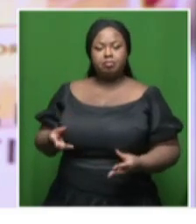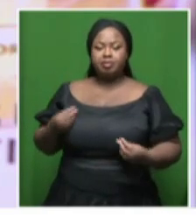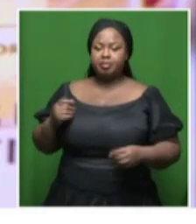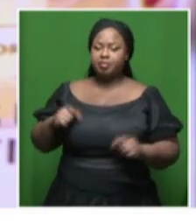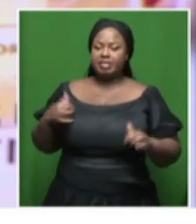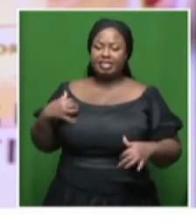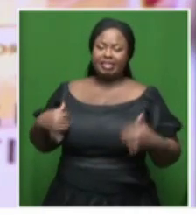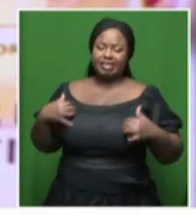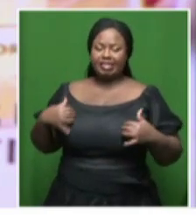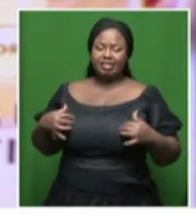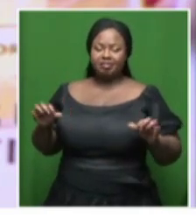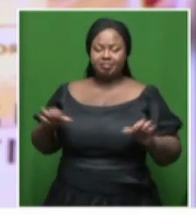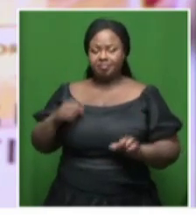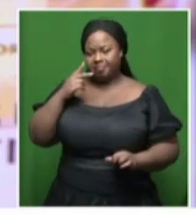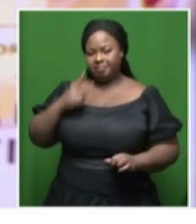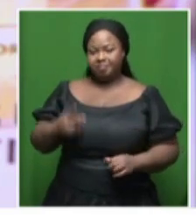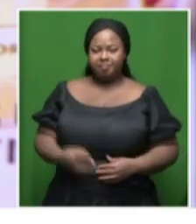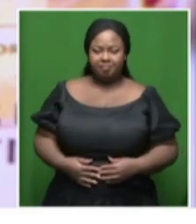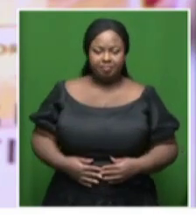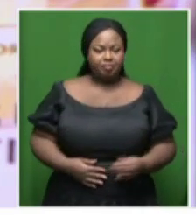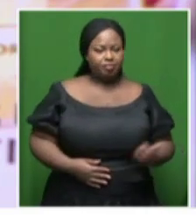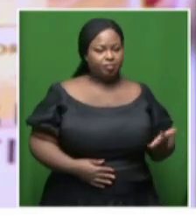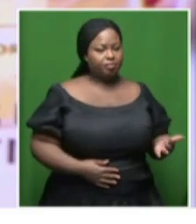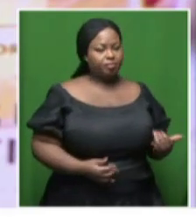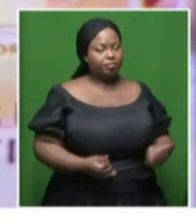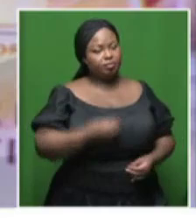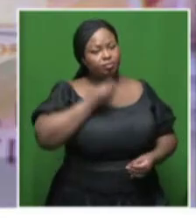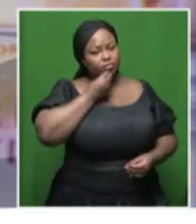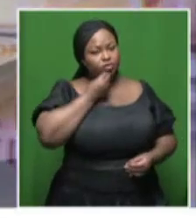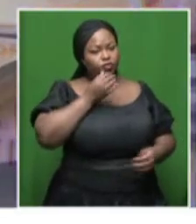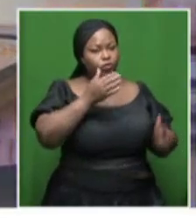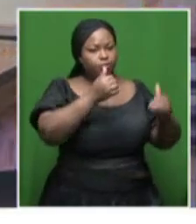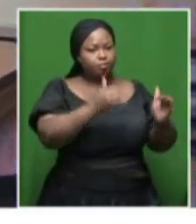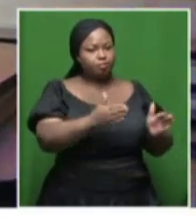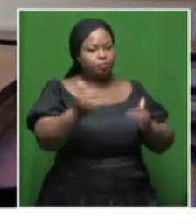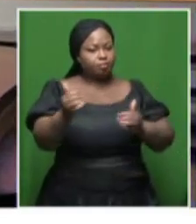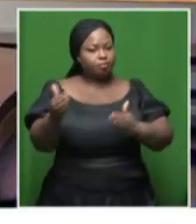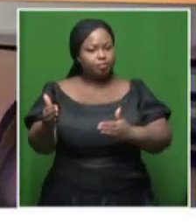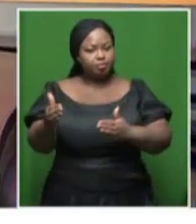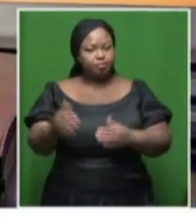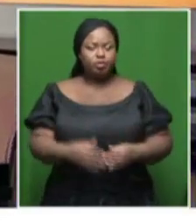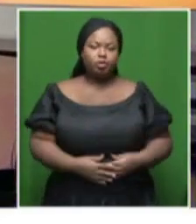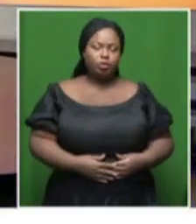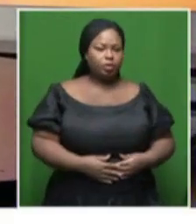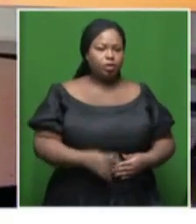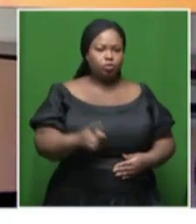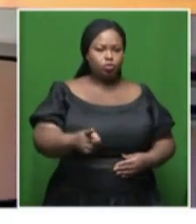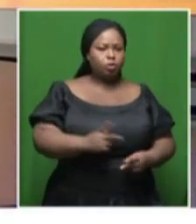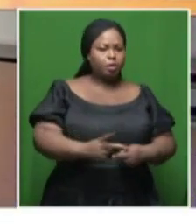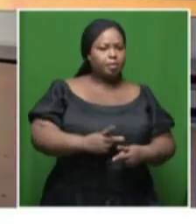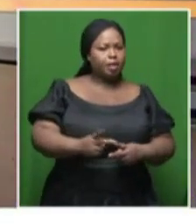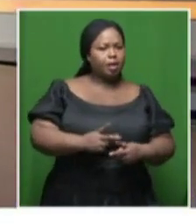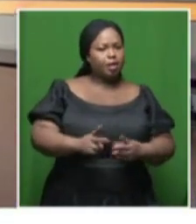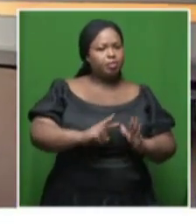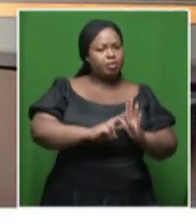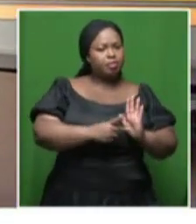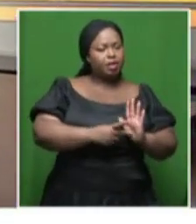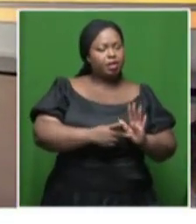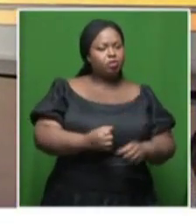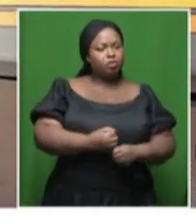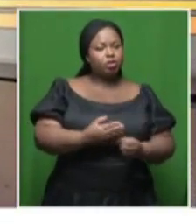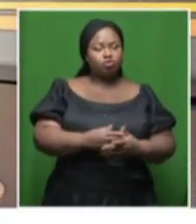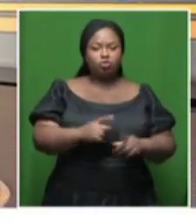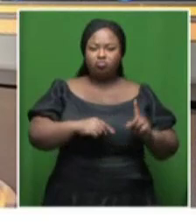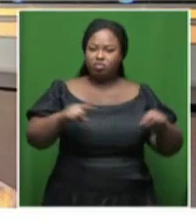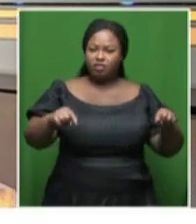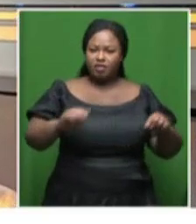are very excited to see all of them. Mm-hmm. And the food stalls that are going to be there, how did you curate that process to make sure that you cater, you know, for